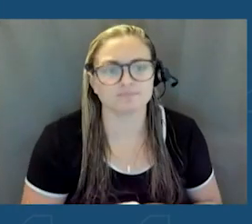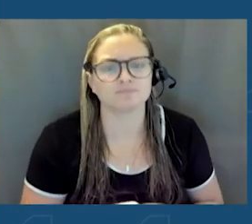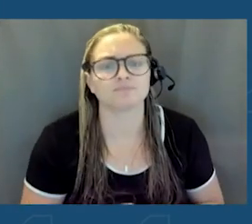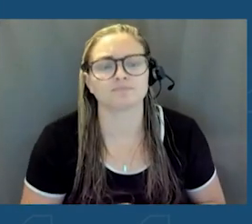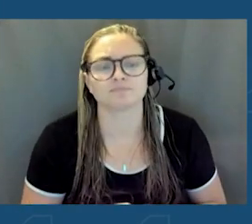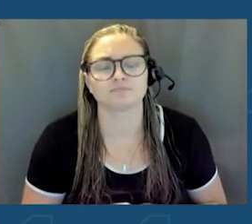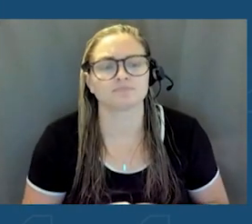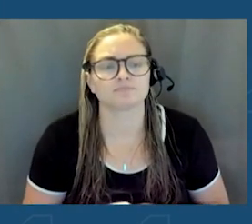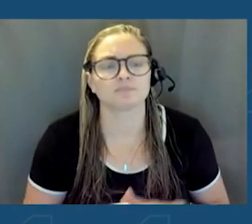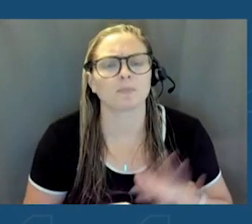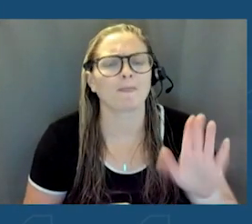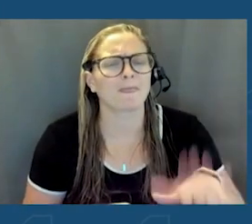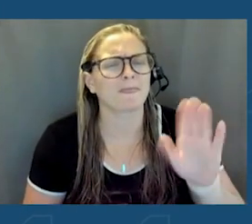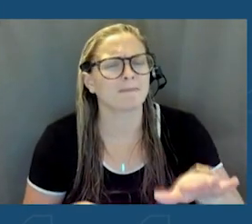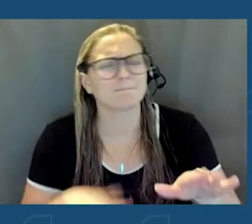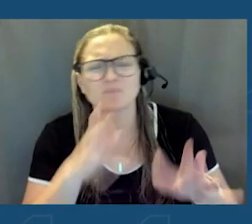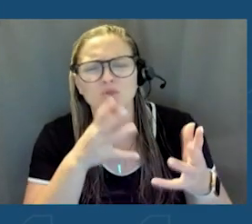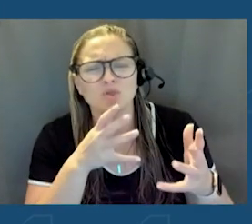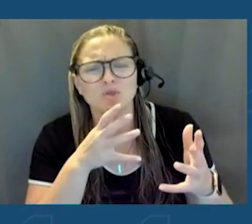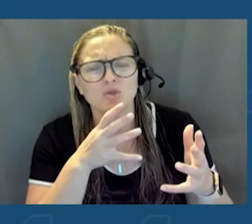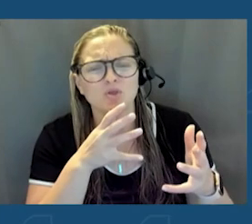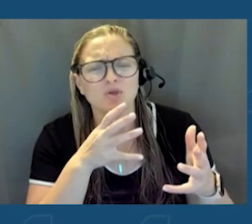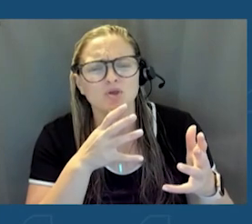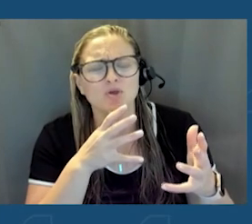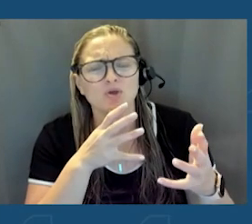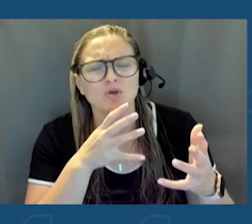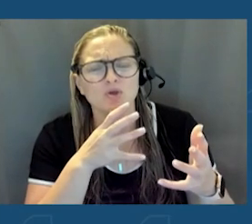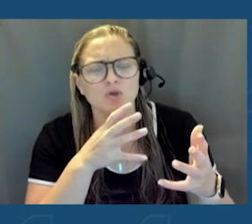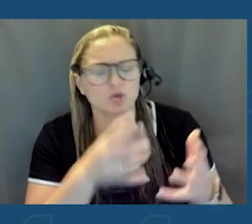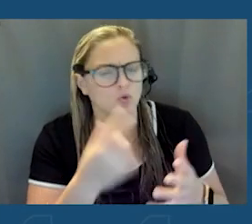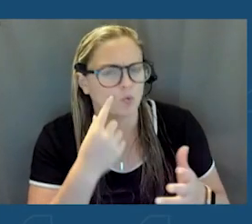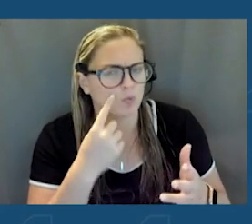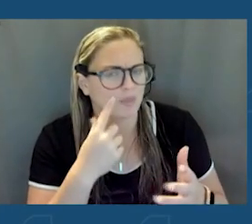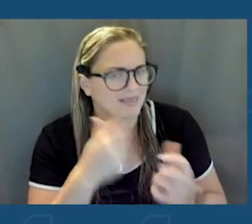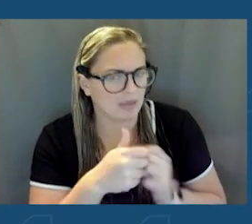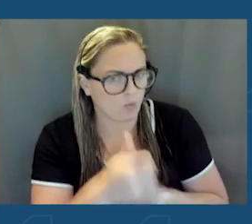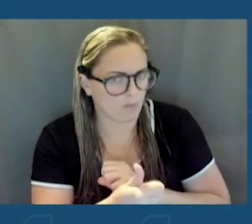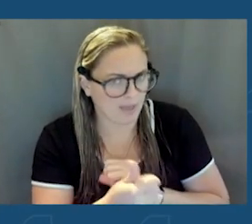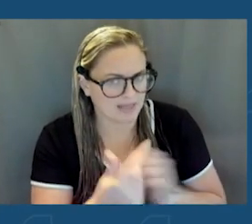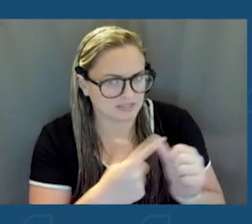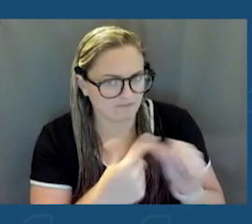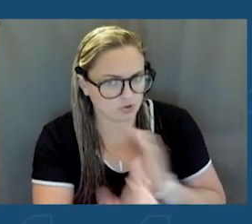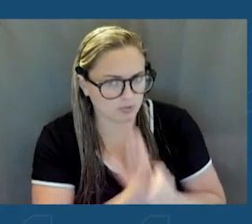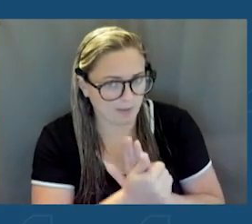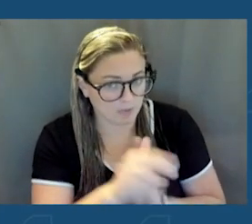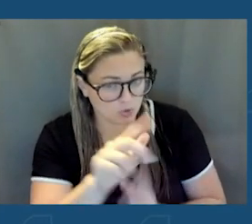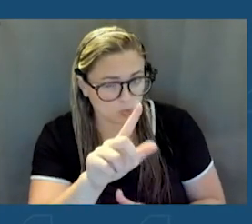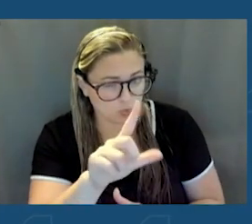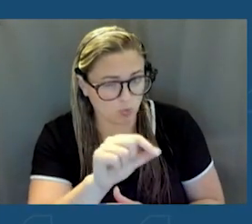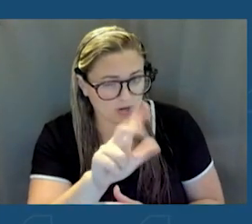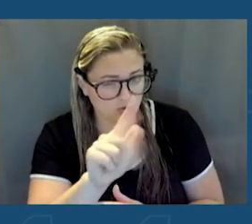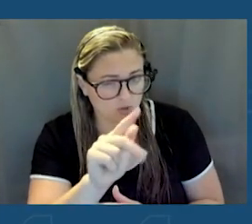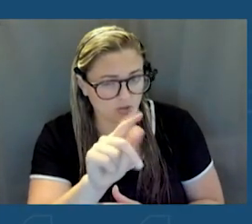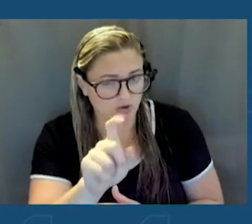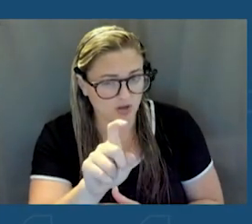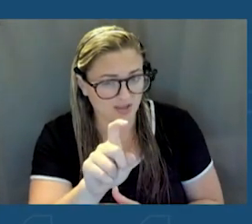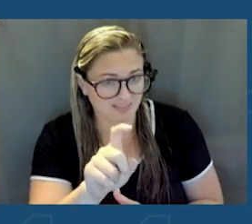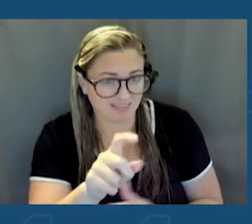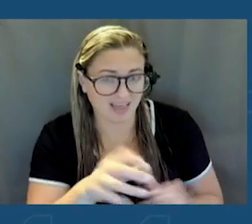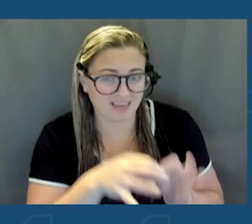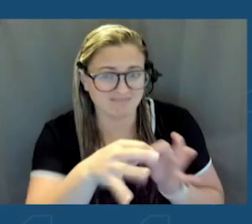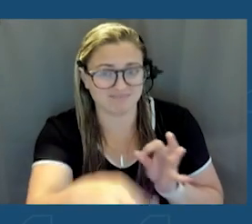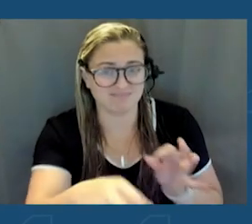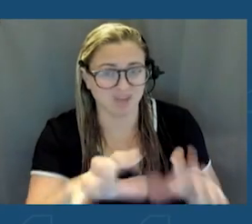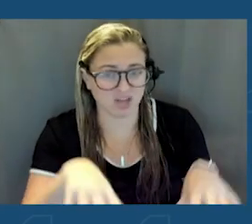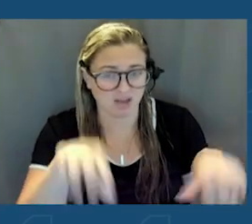you don't see first passage of a constitutional amendment until 2023, because that pushes off adoption 2 more years.